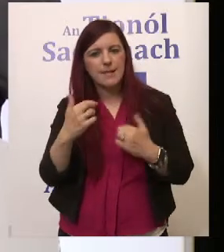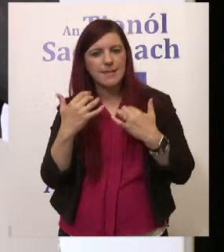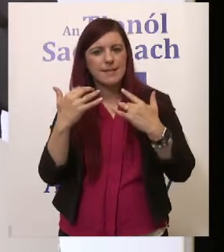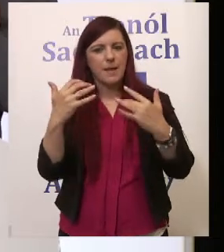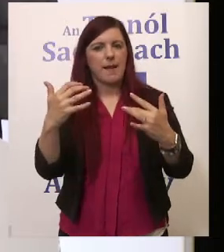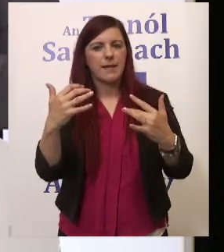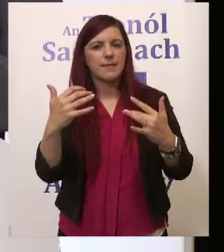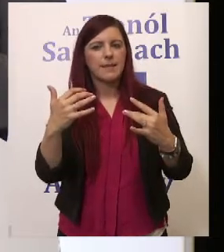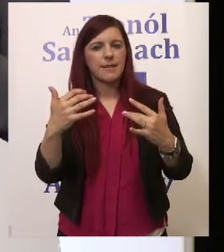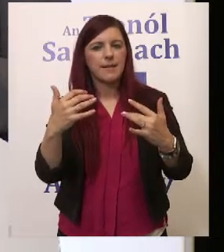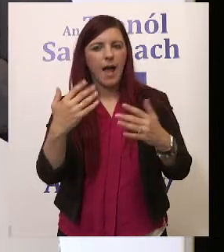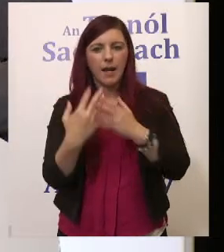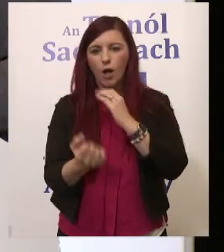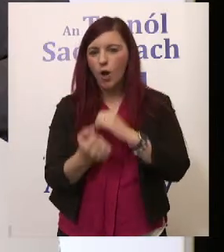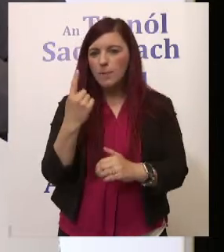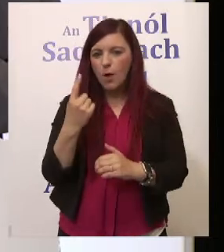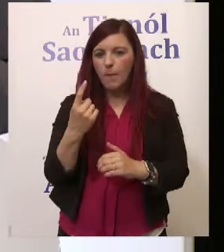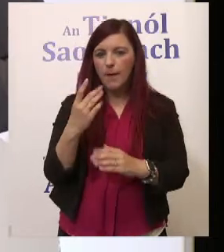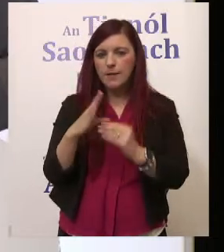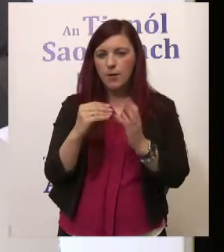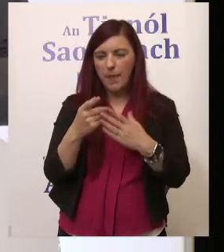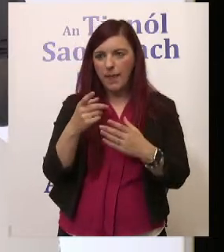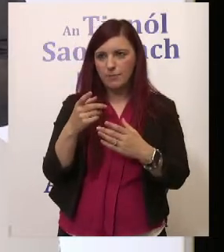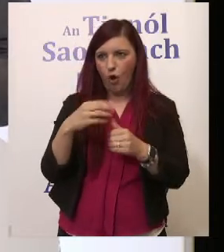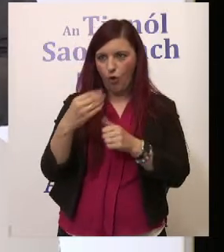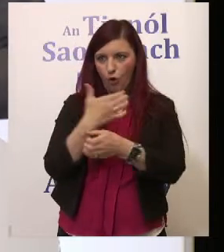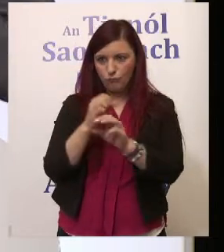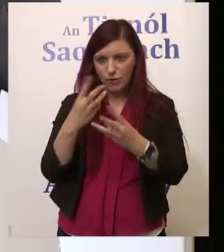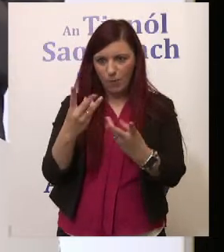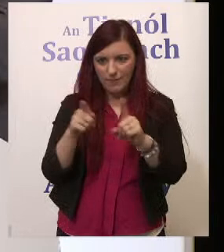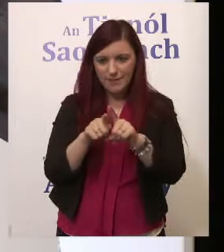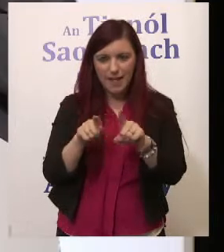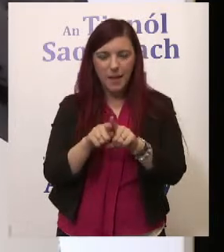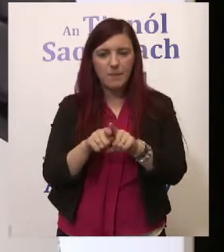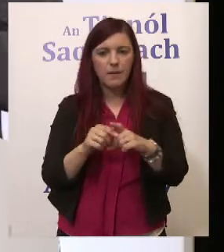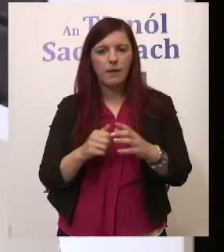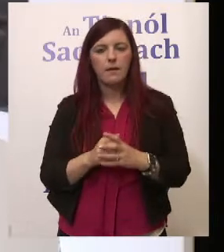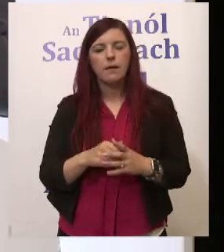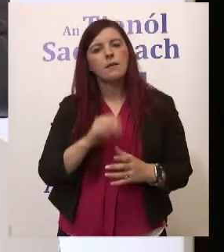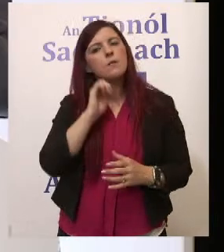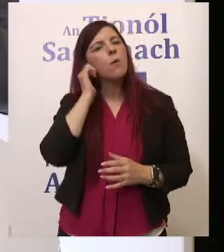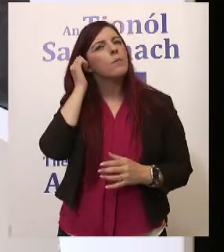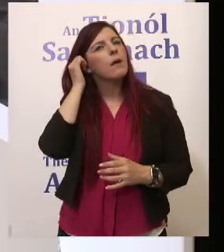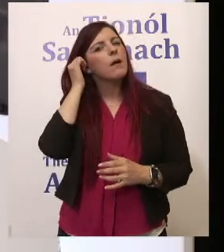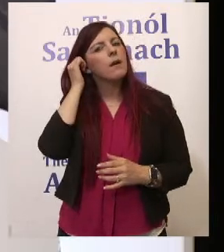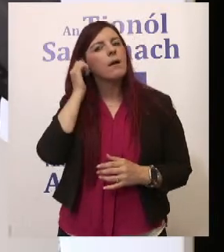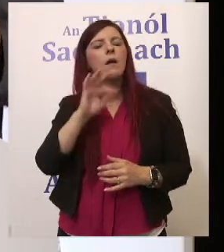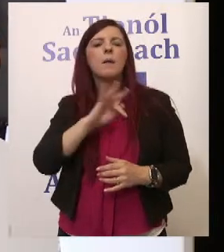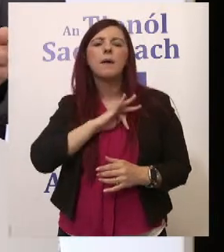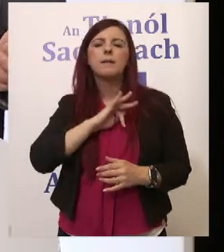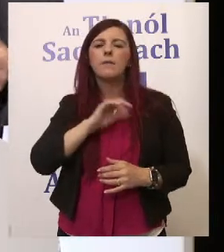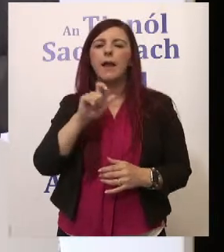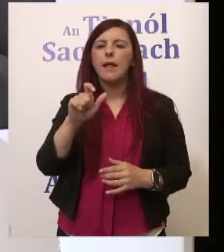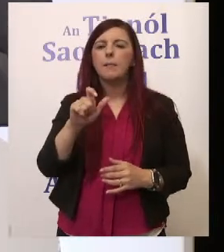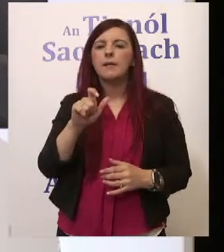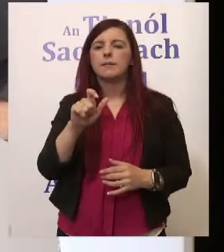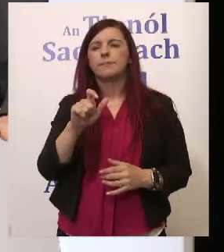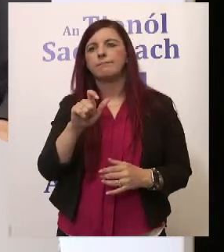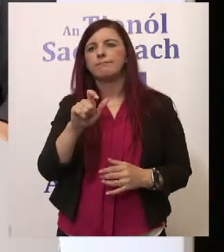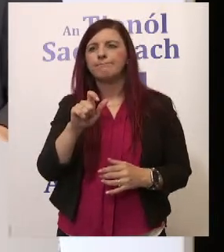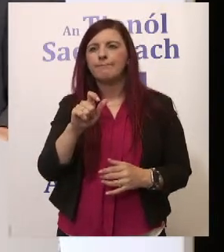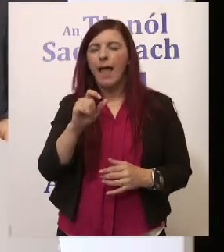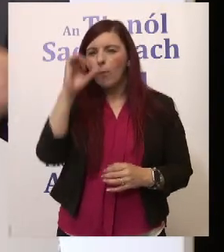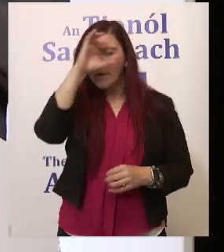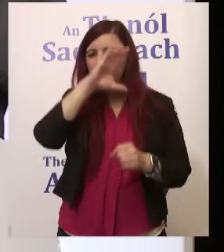when it comes up, it's spoken of in glowing terms. Personally, I'm going to be treading a careful pathway here